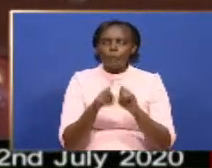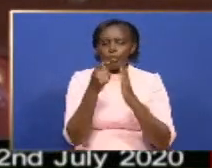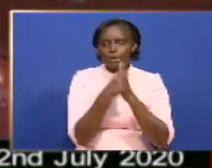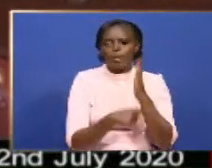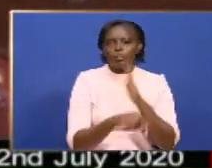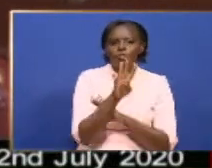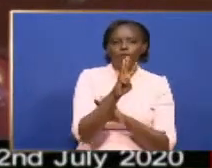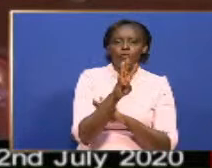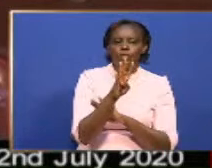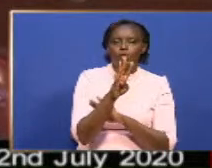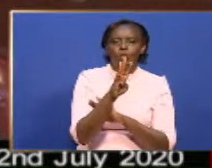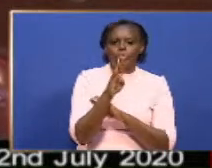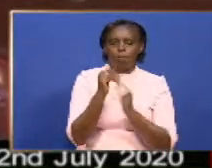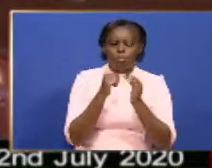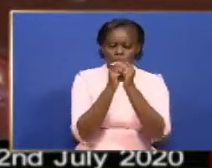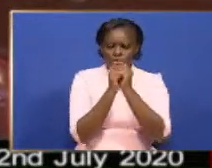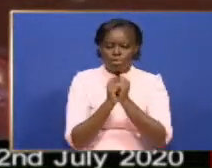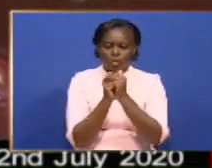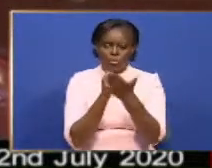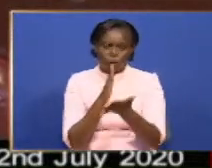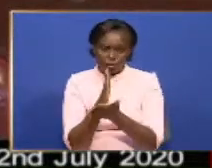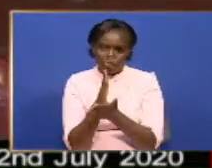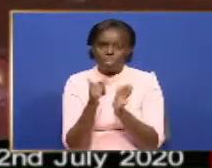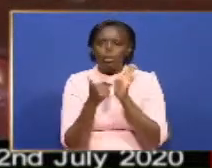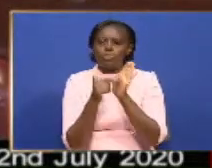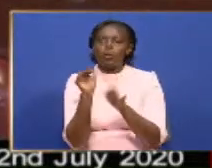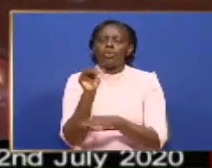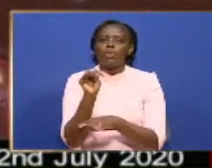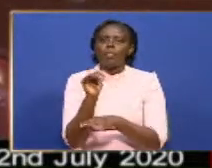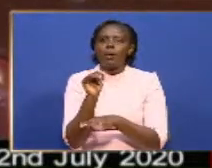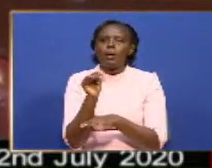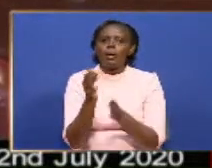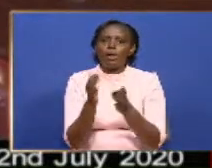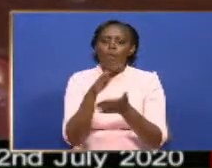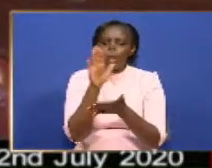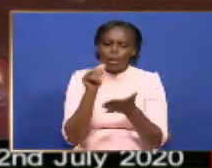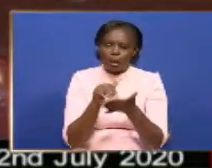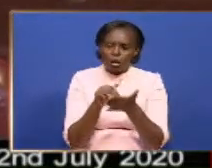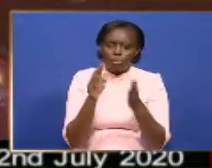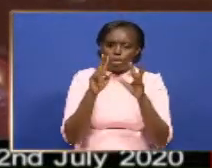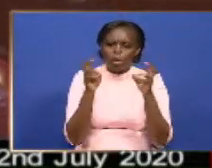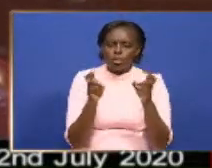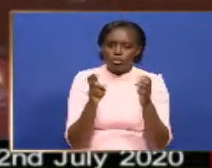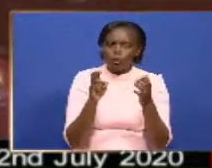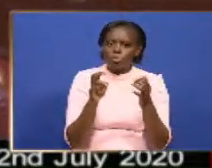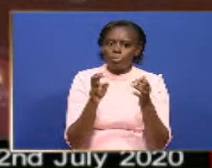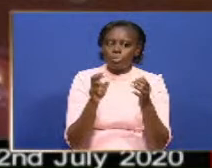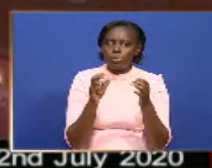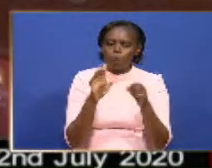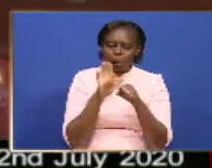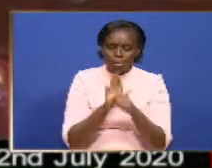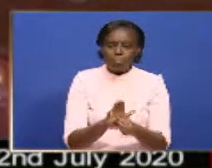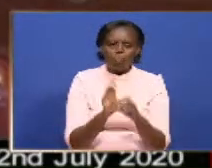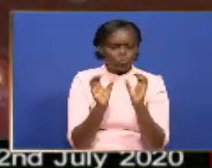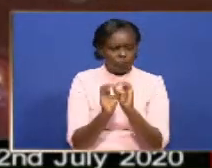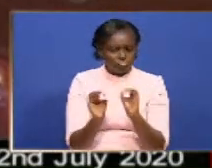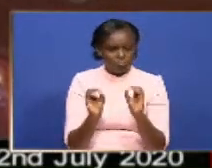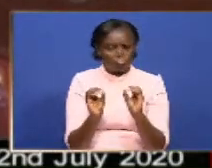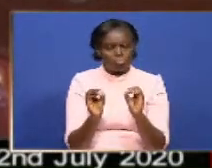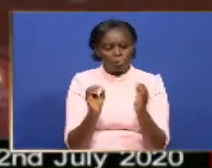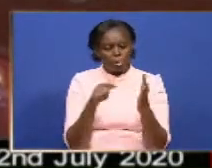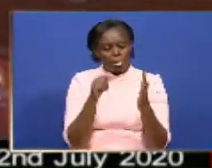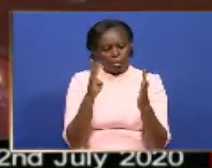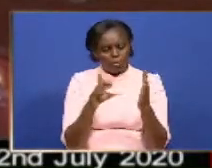4 on religious rights, and I'd indicated before that we need to include the issue of non-discrimination, which I don't see in the